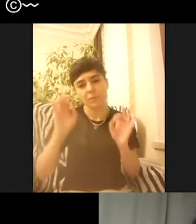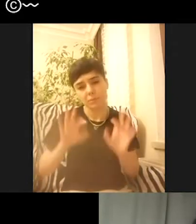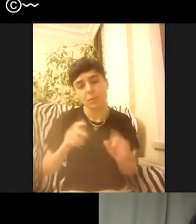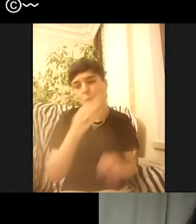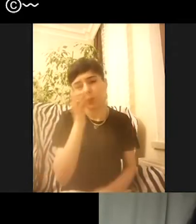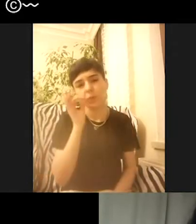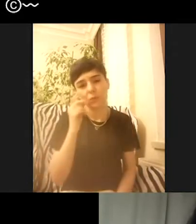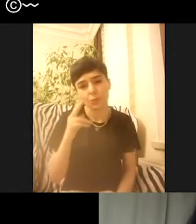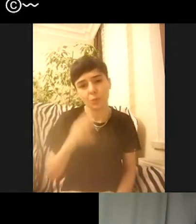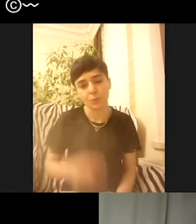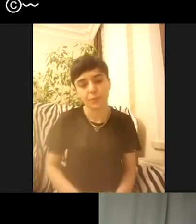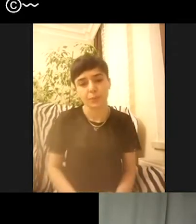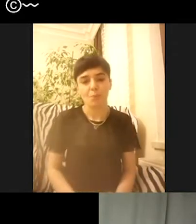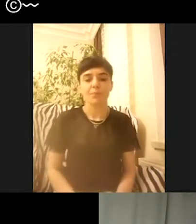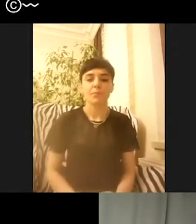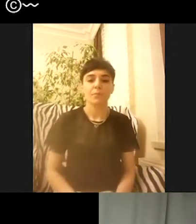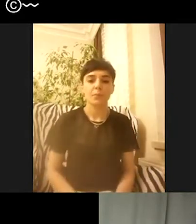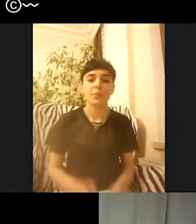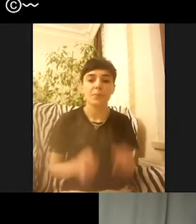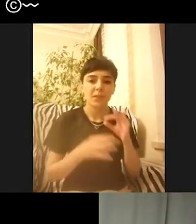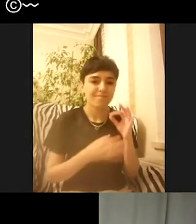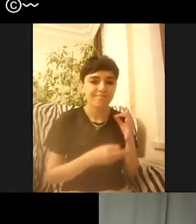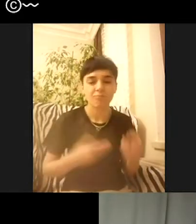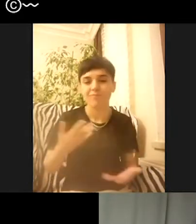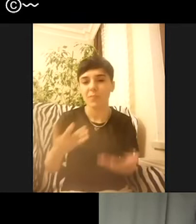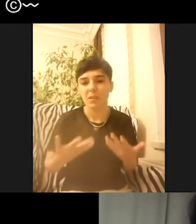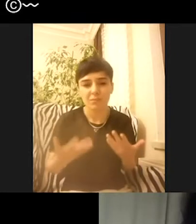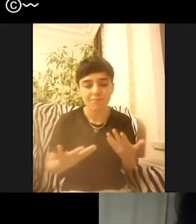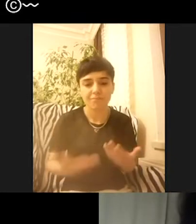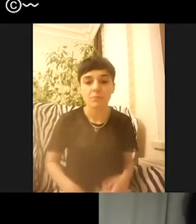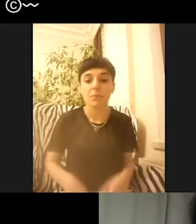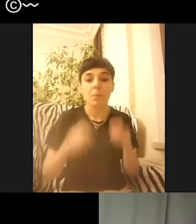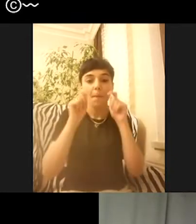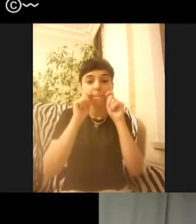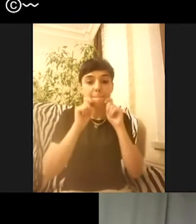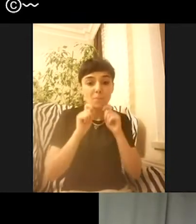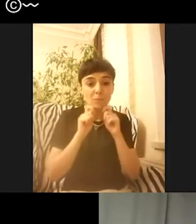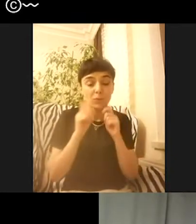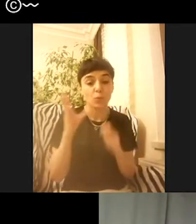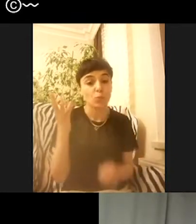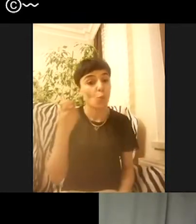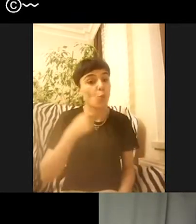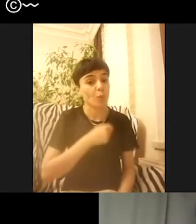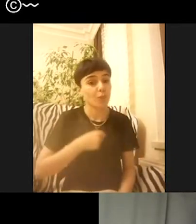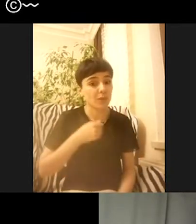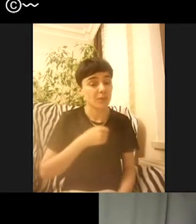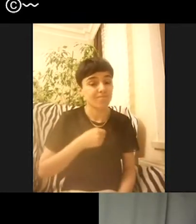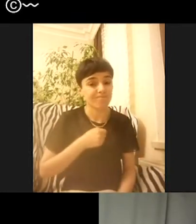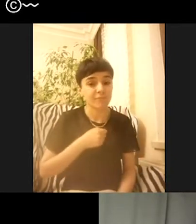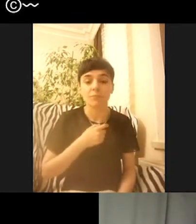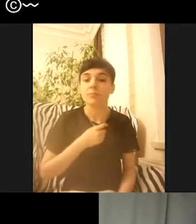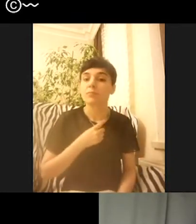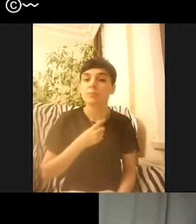sad and anger against the Hungarian governments. But when it comes to Turkey, they just understand the homophobia